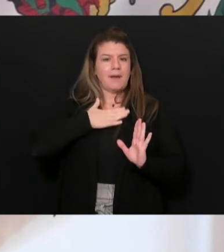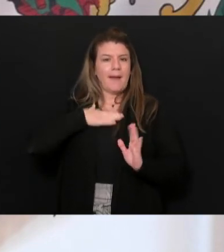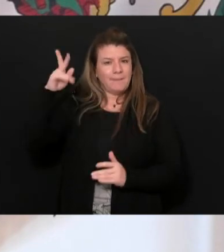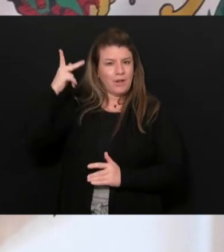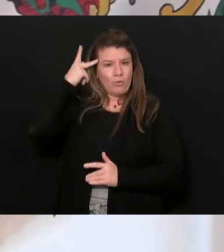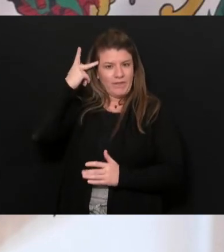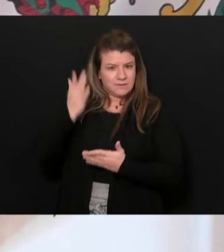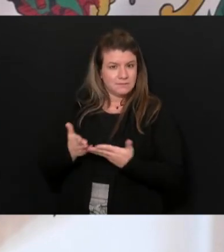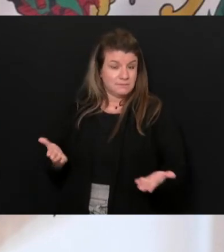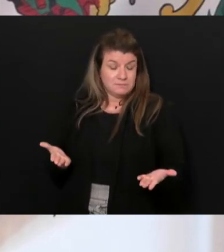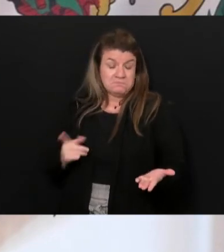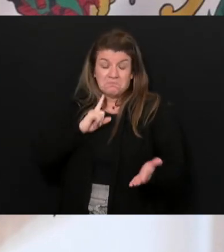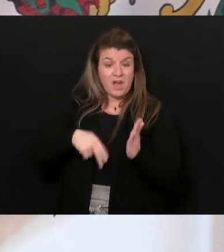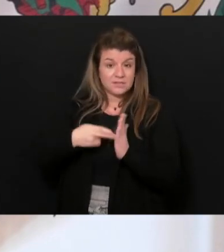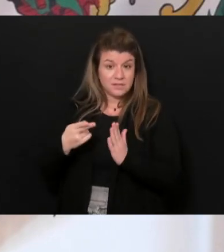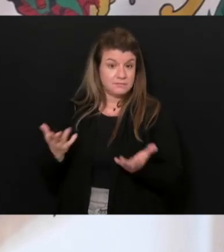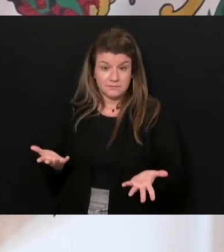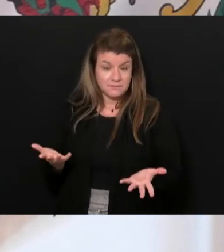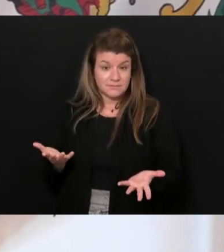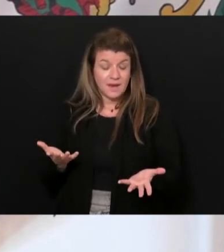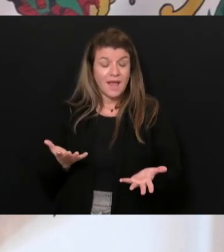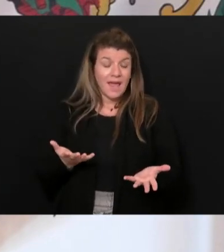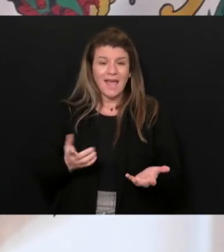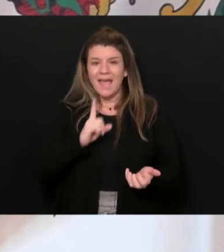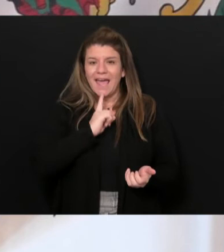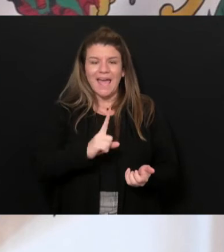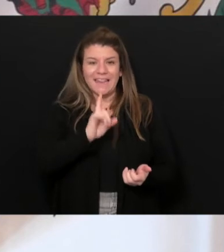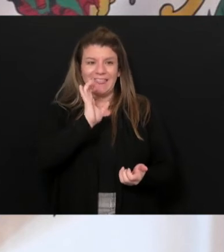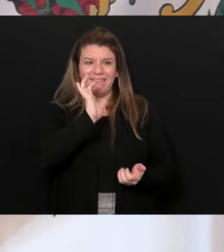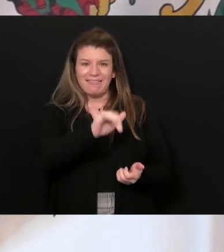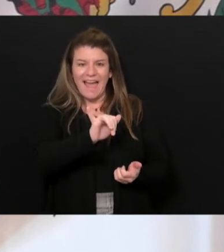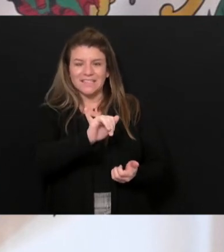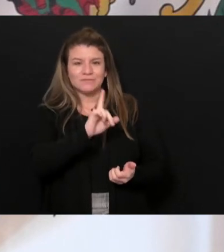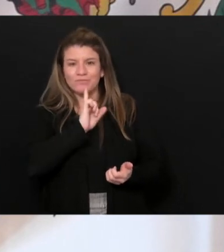it. And primarily driven by,